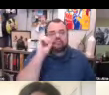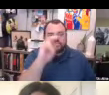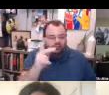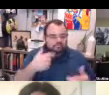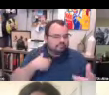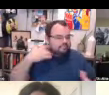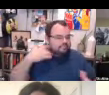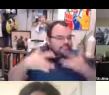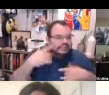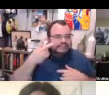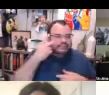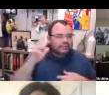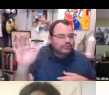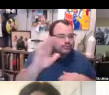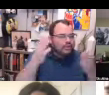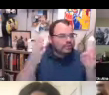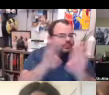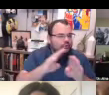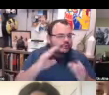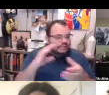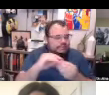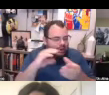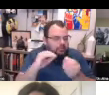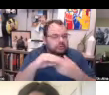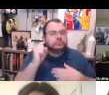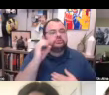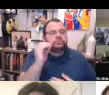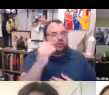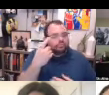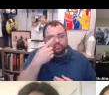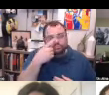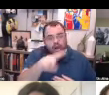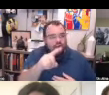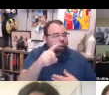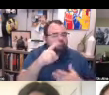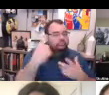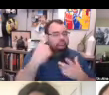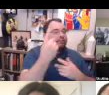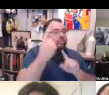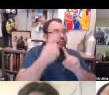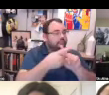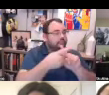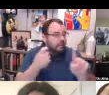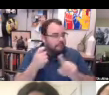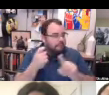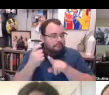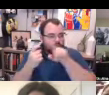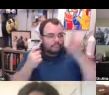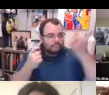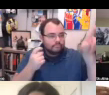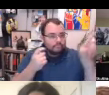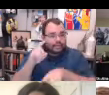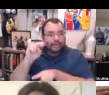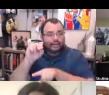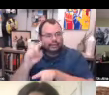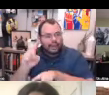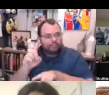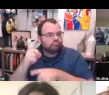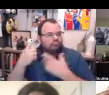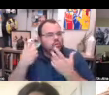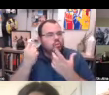Okay, we're all back now. So I'm excited to hear your closing statements. So,